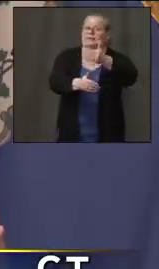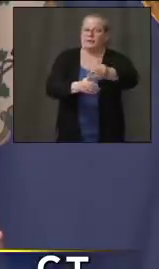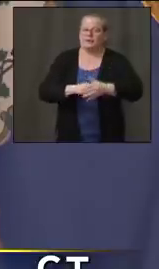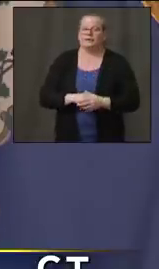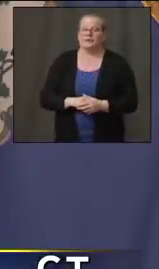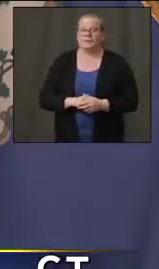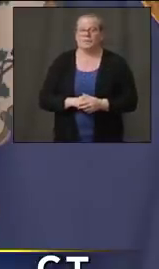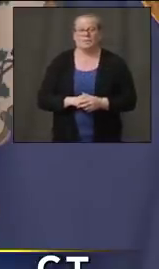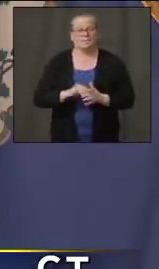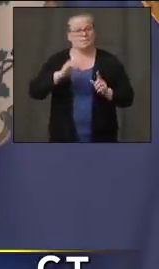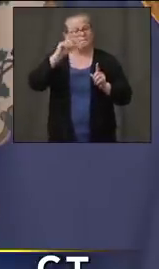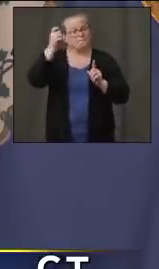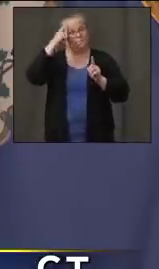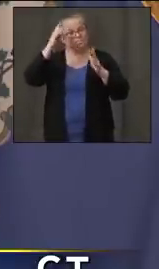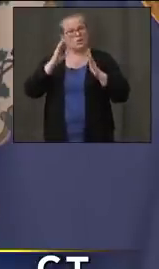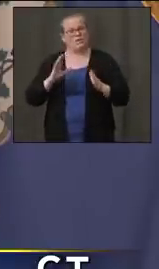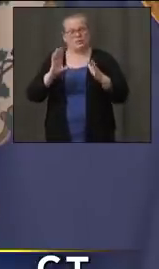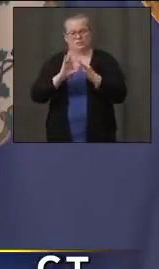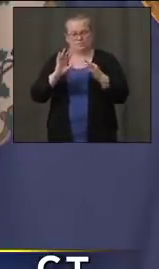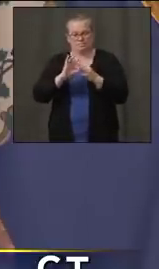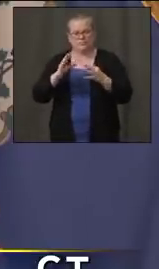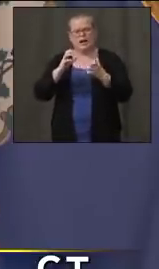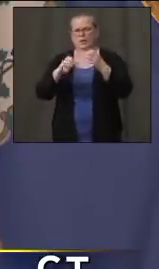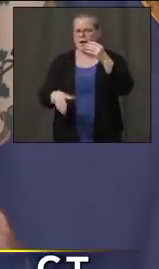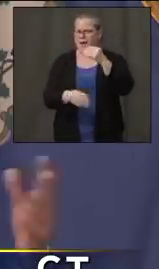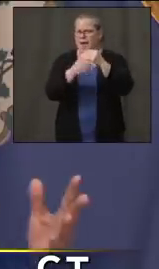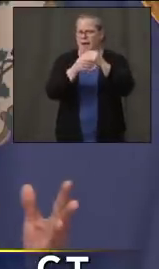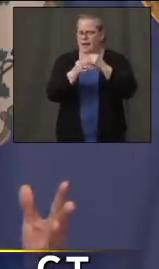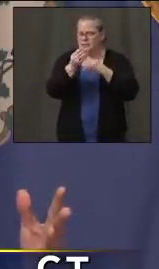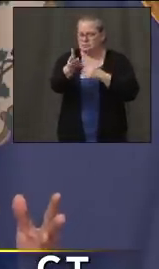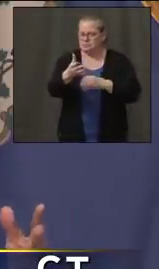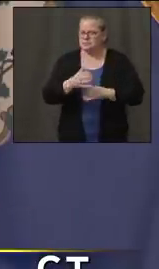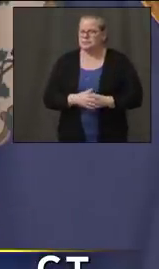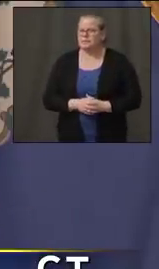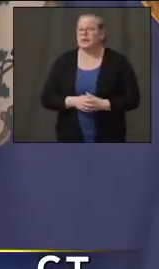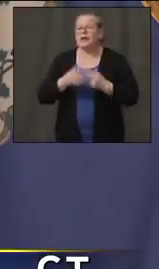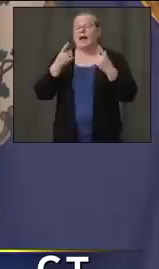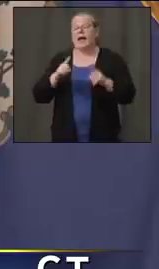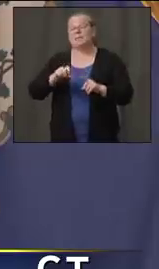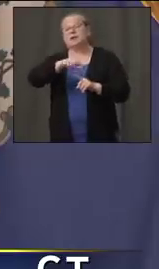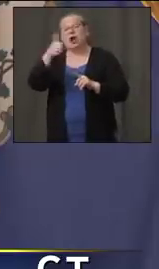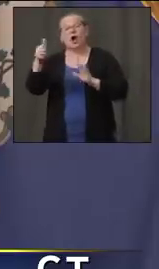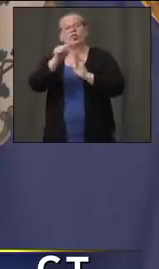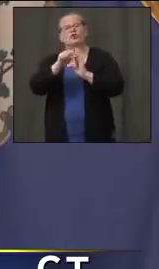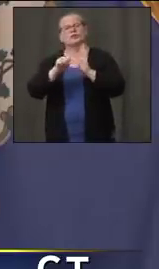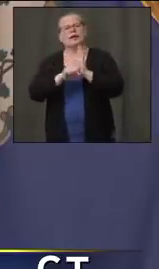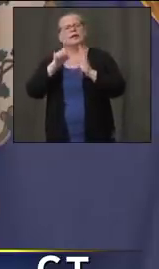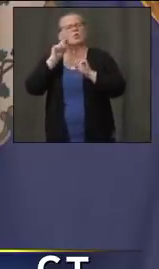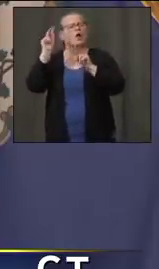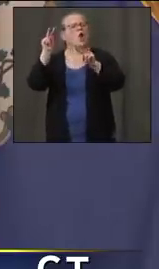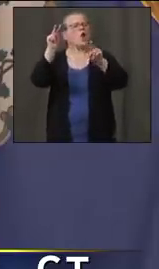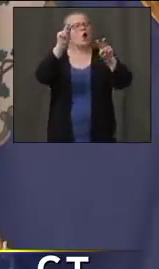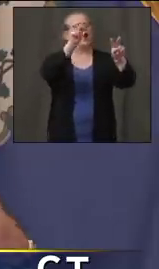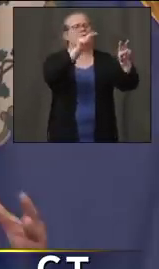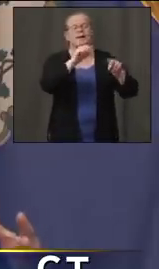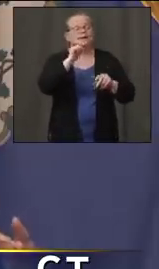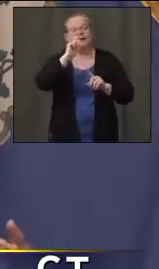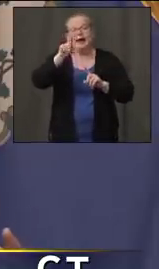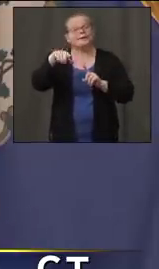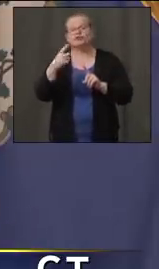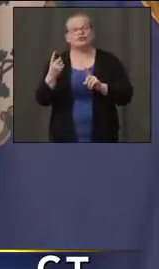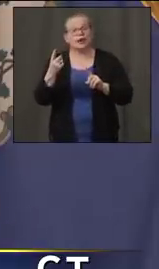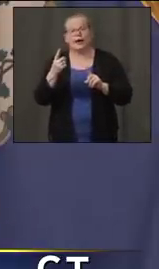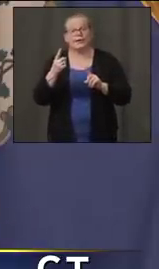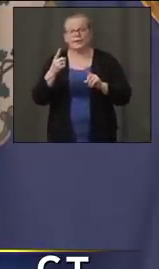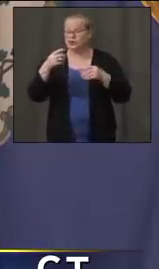finding as we got into this and as we get out, as we look at our other states, it's not simply a matter of opening up Main Street and the